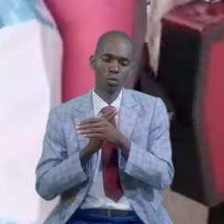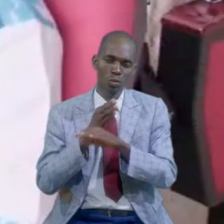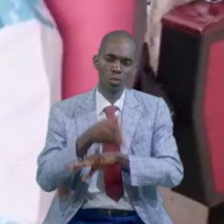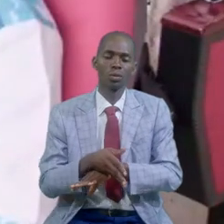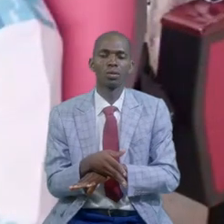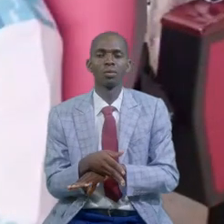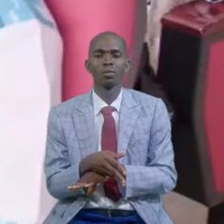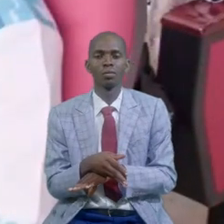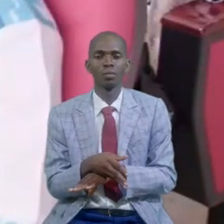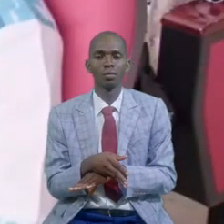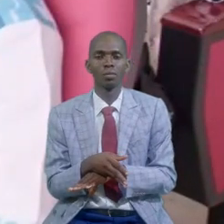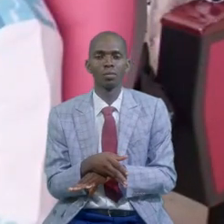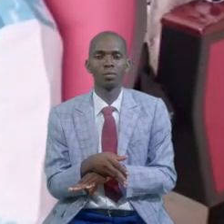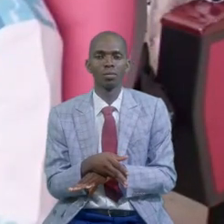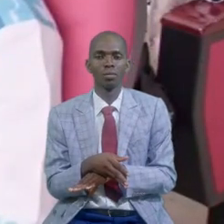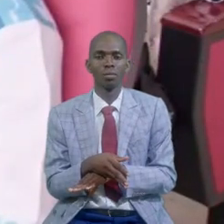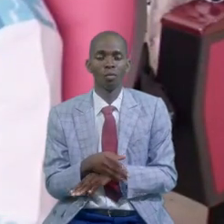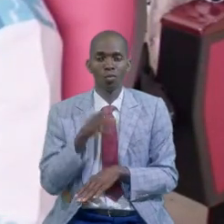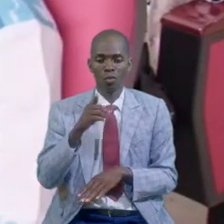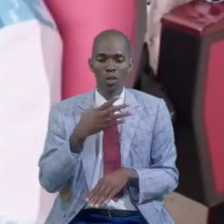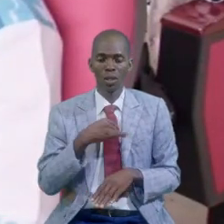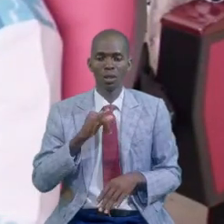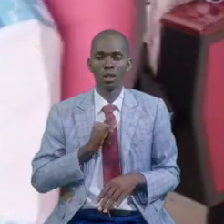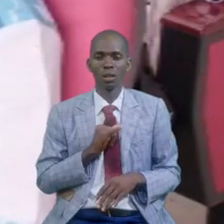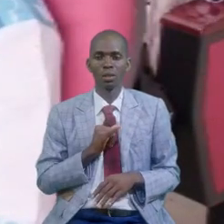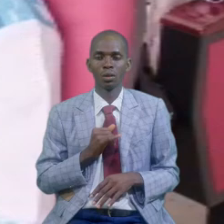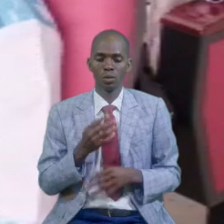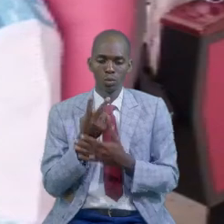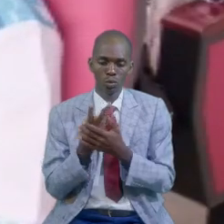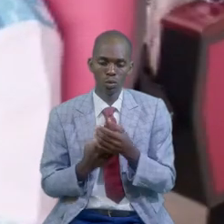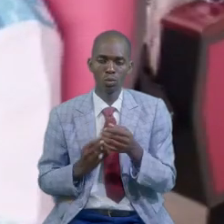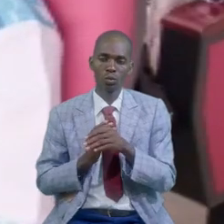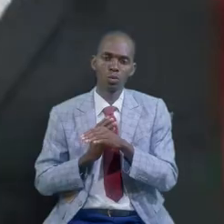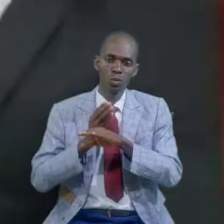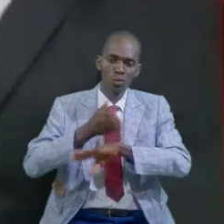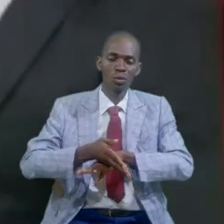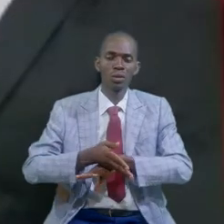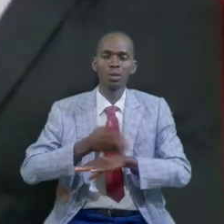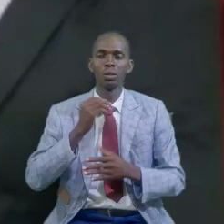over. You and I, they too went over.